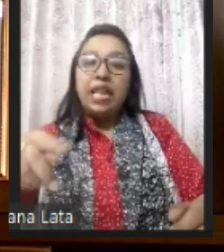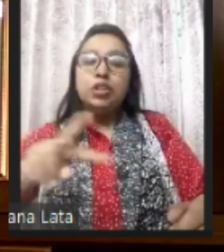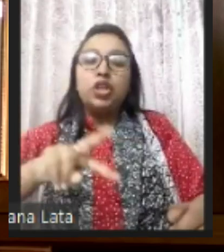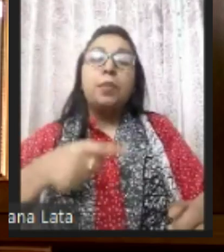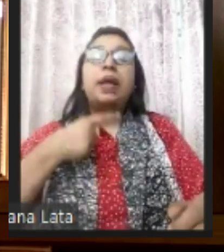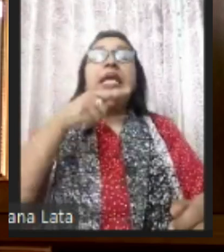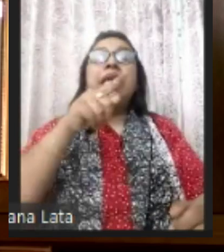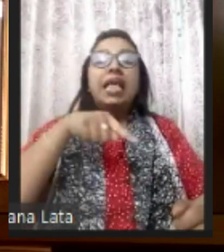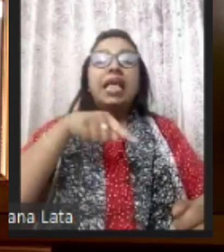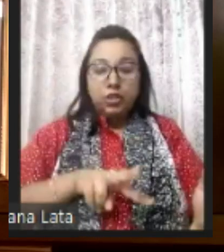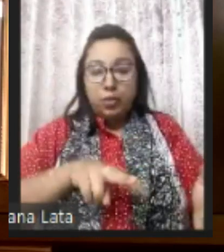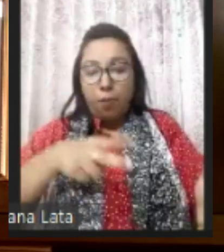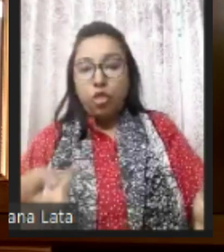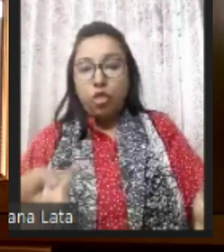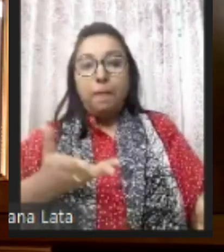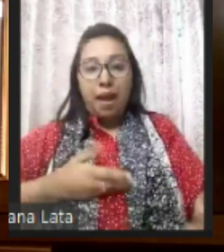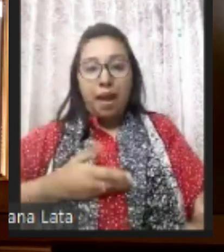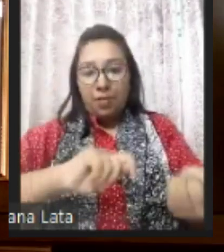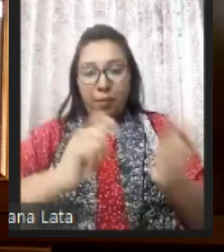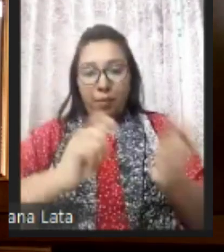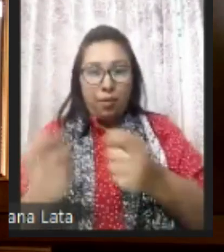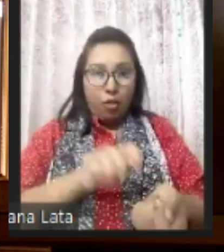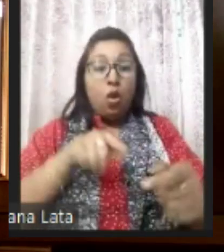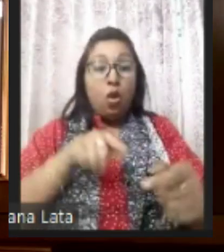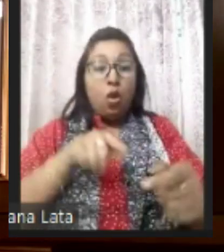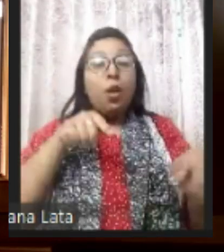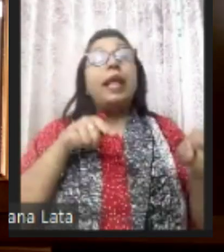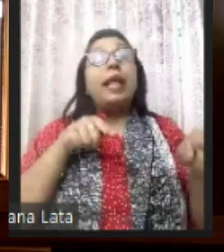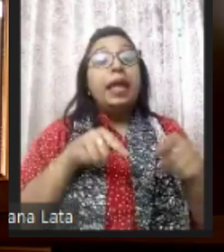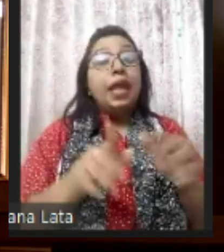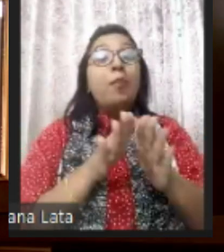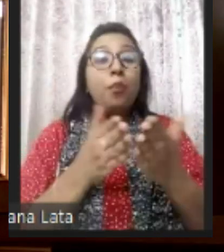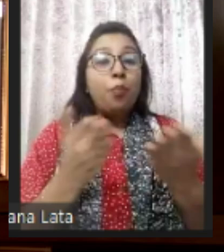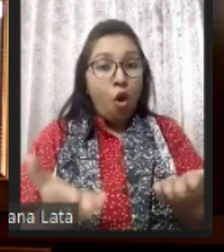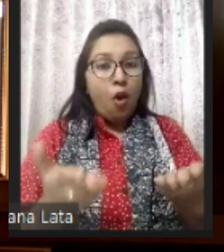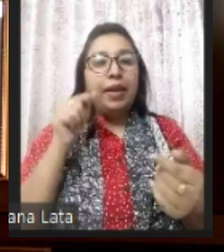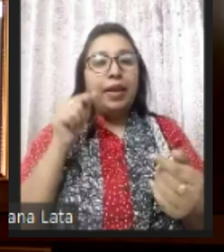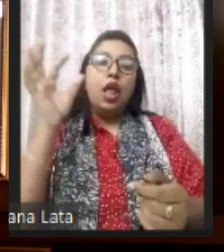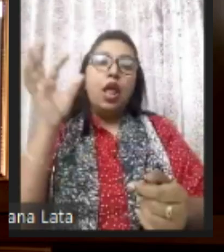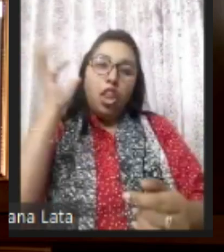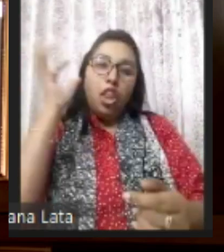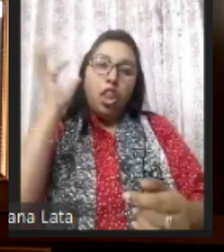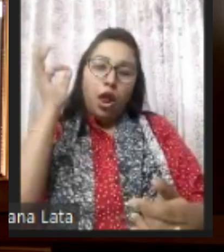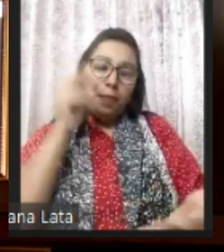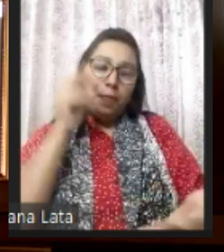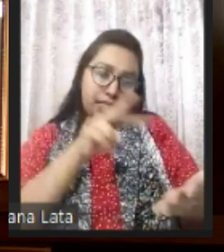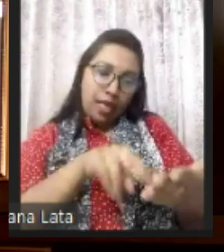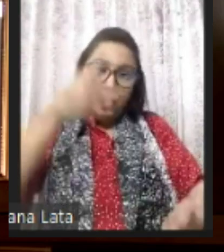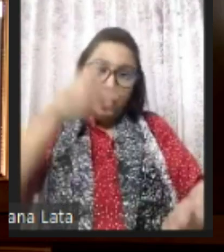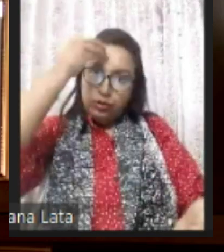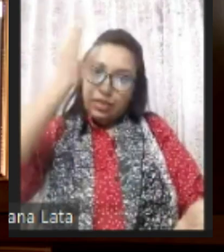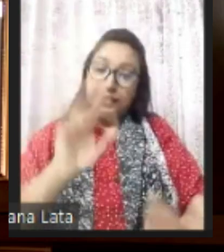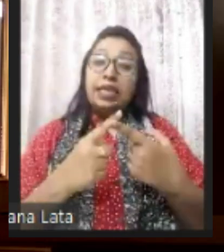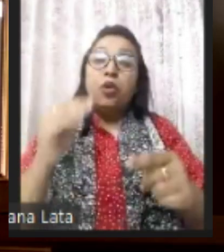Bangla to Bangla. ETOI has been working to make digital financial service accessible. Initially, 4 banks